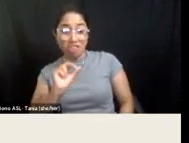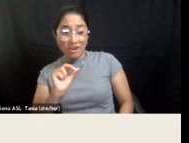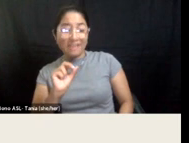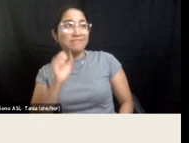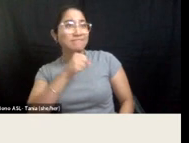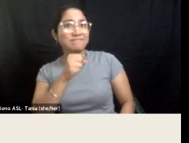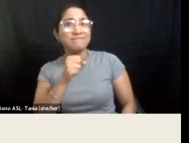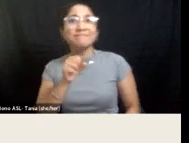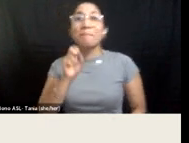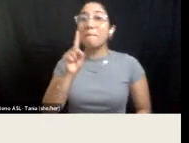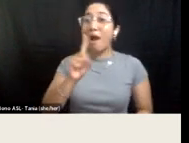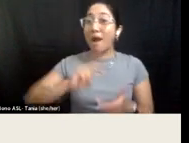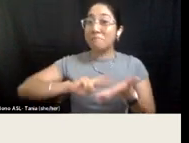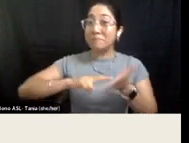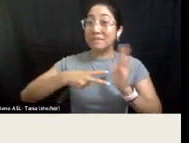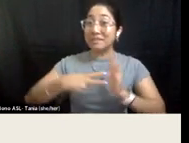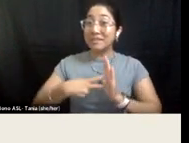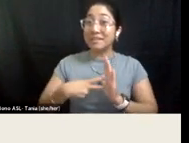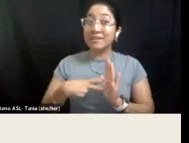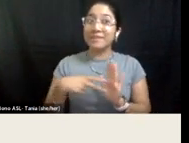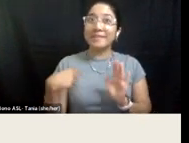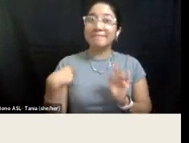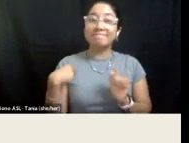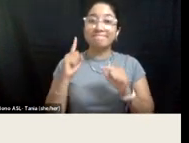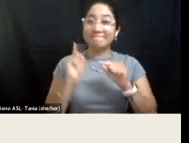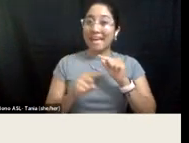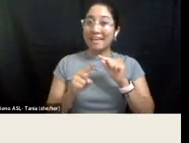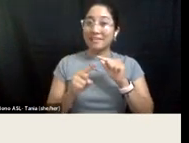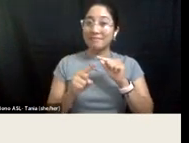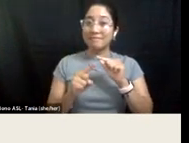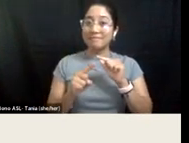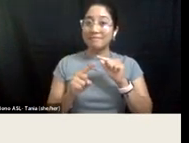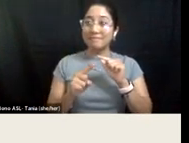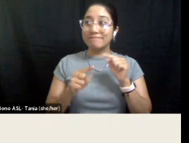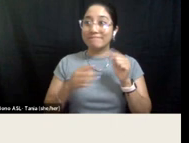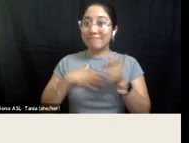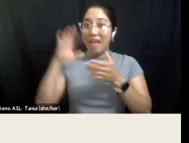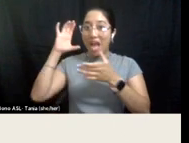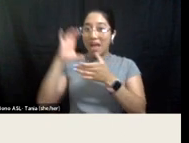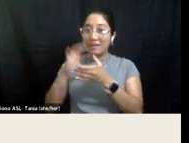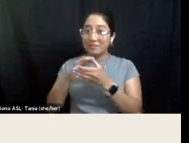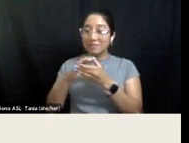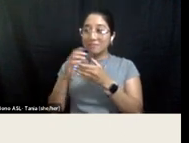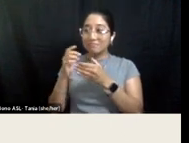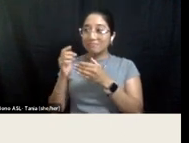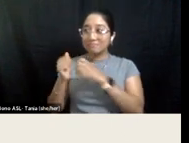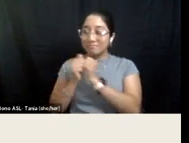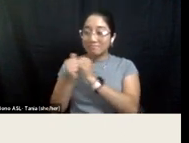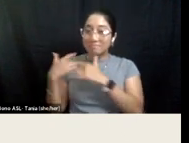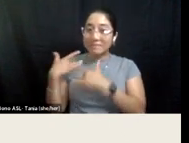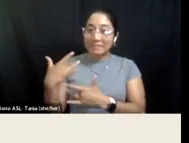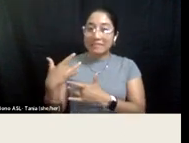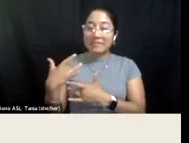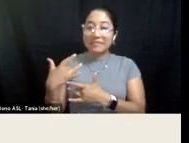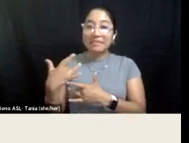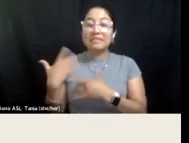not spending, but that is one of the best my birthday with my they brought me so much great joy, and I think I made the right choice. I've joked that for me that I was a big